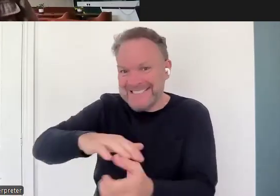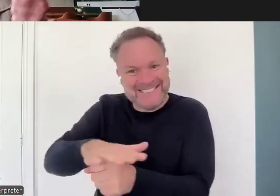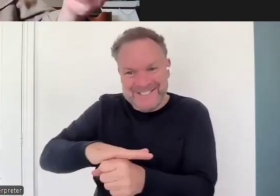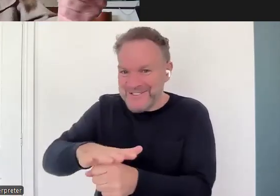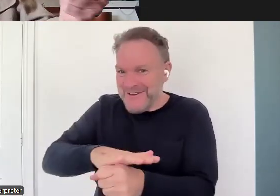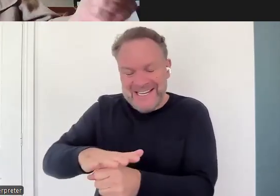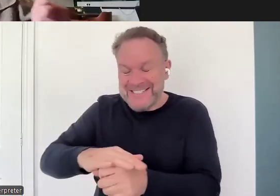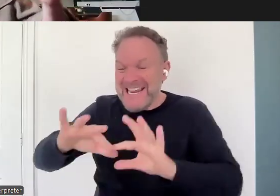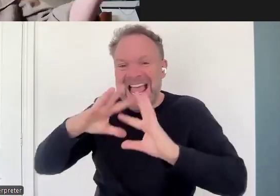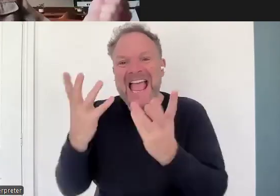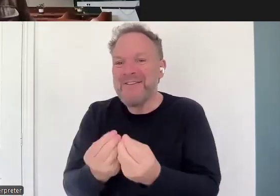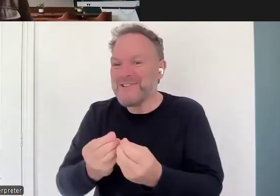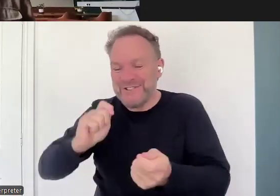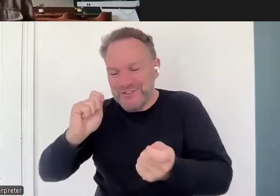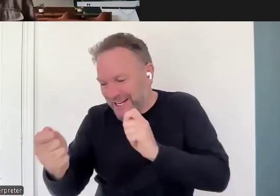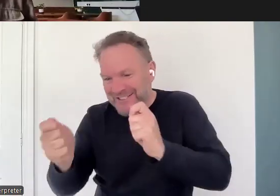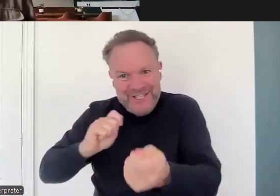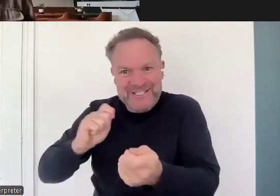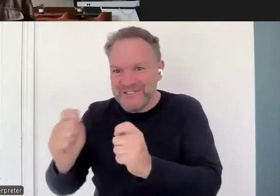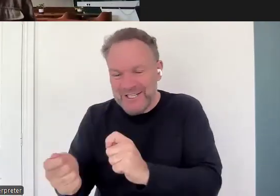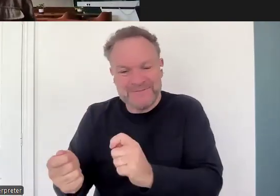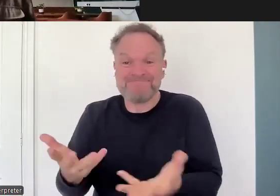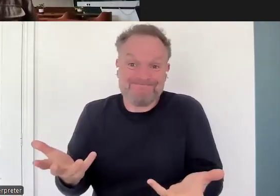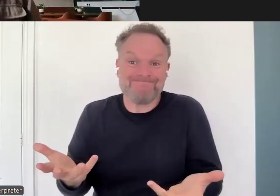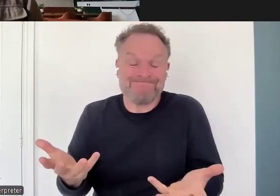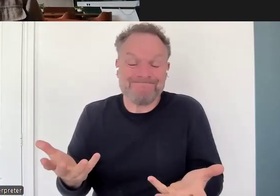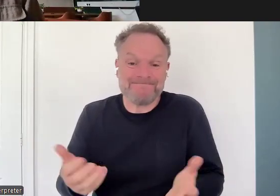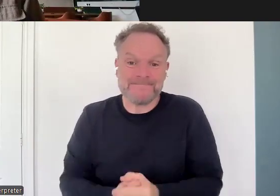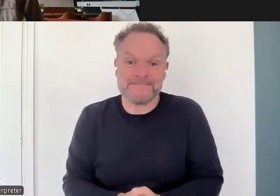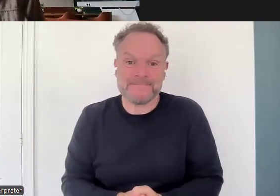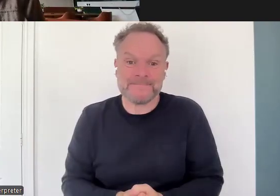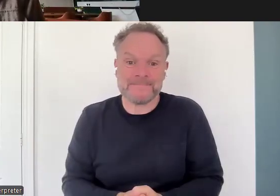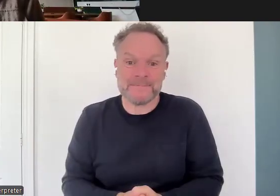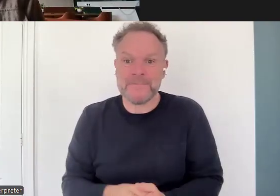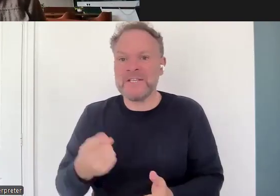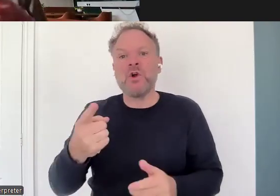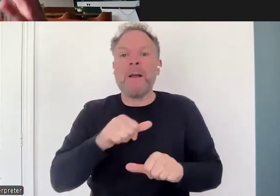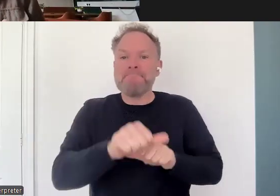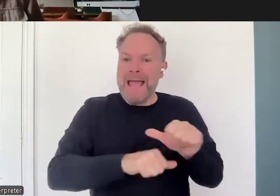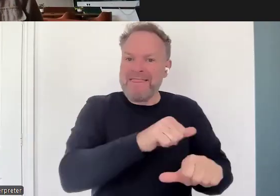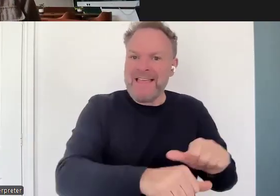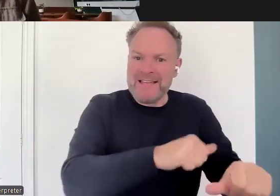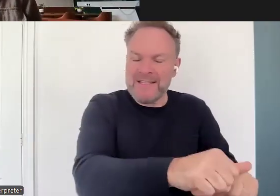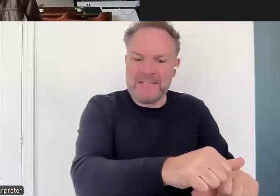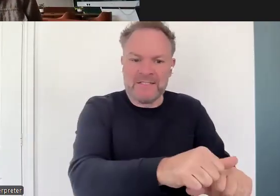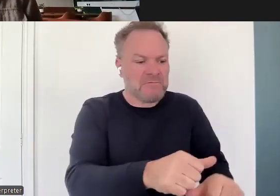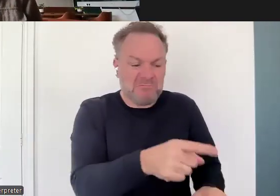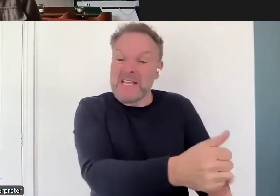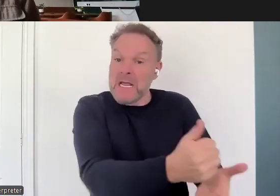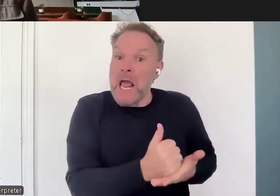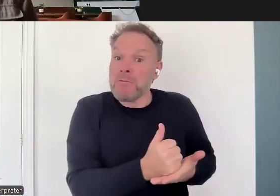where everything is contingent upon everything else, where methodologies which are well established can be